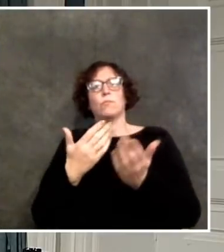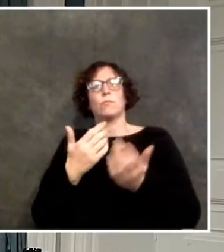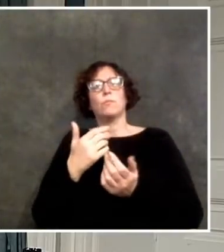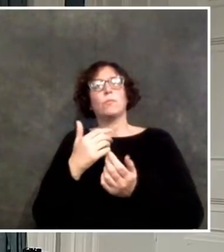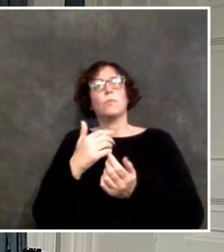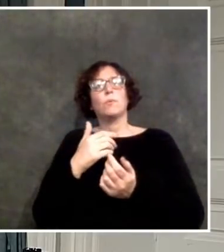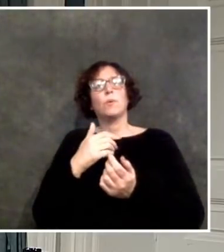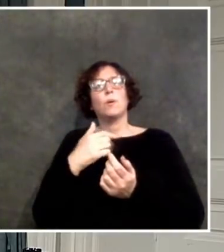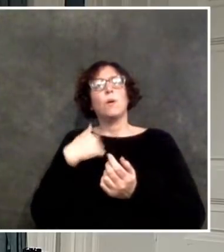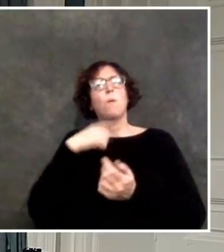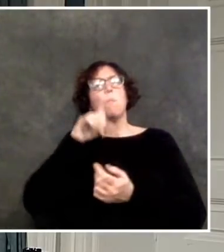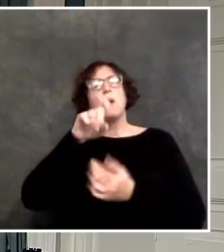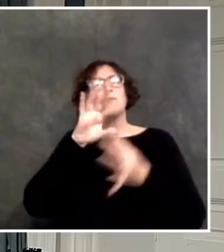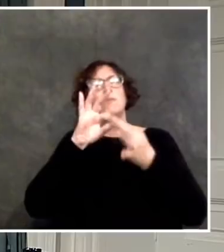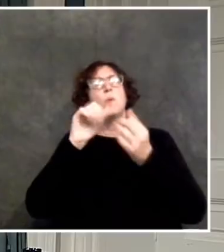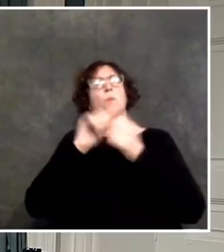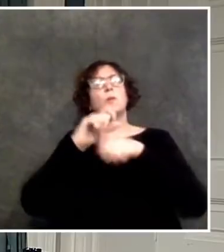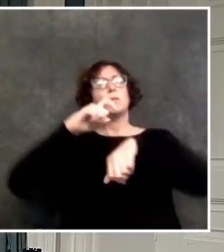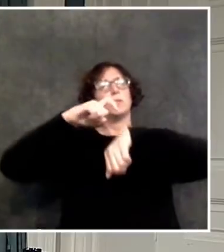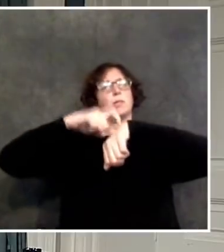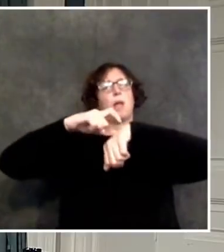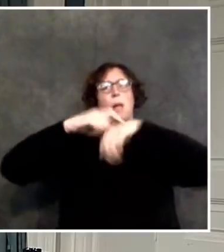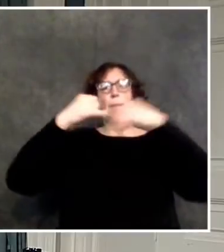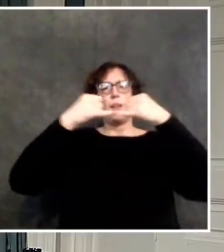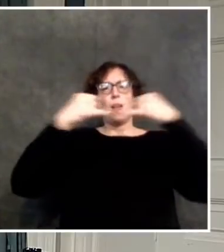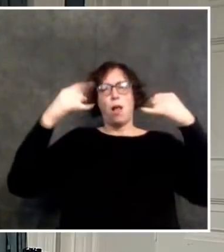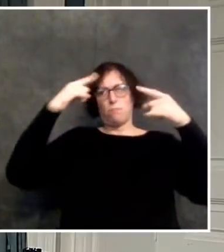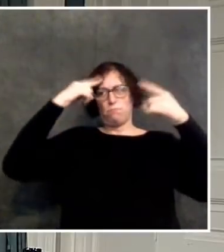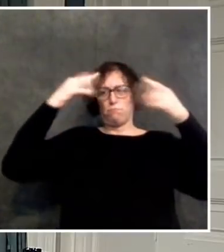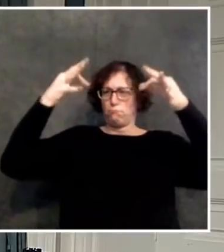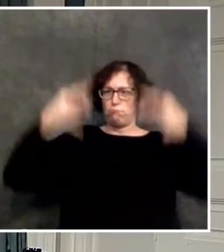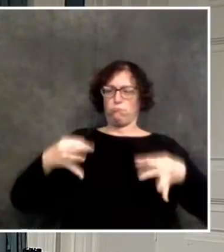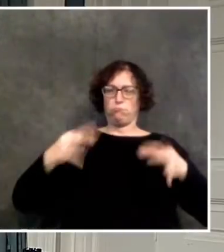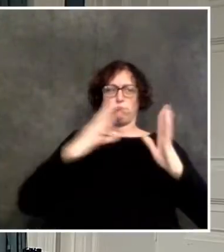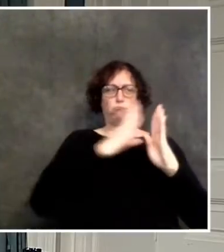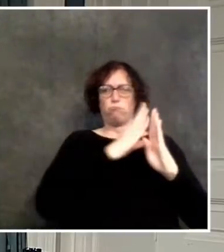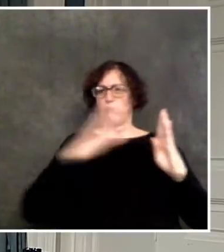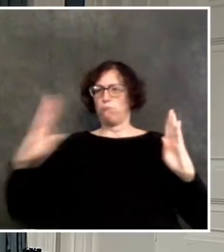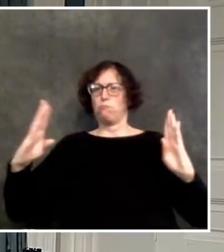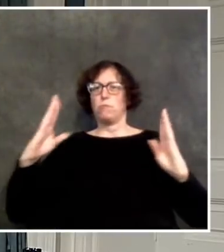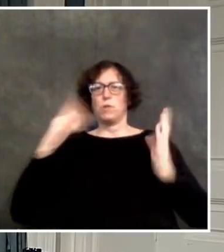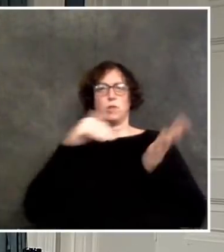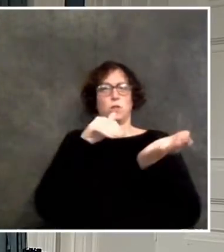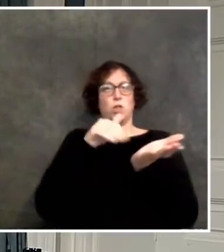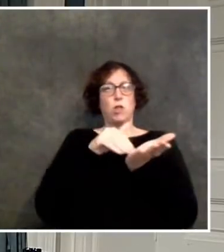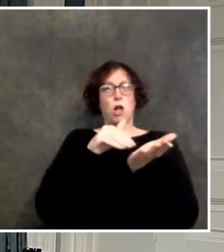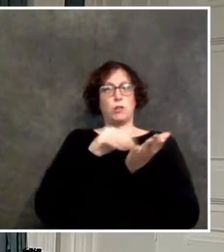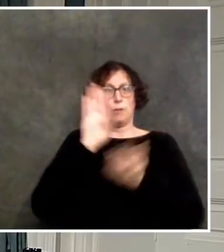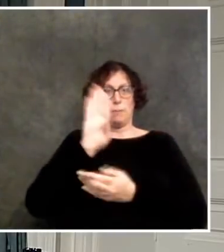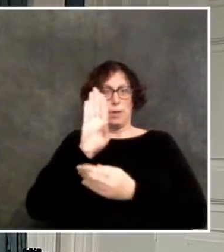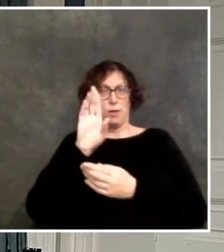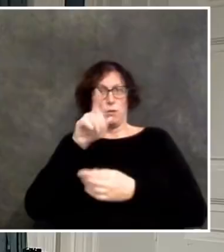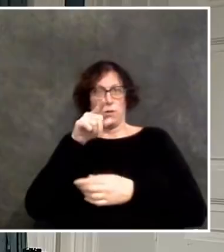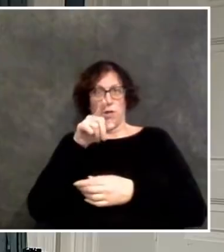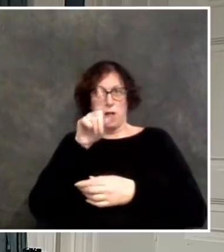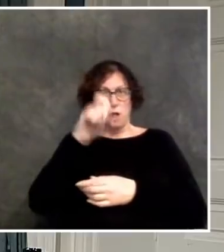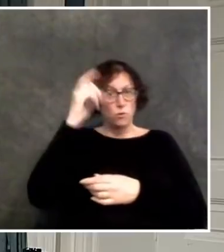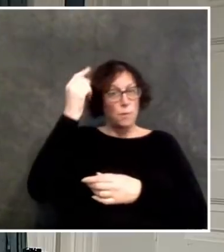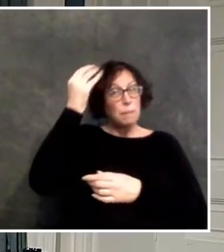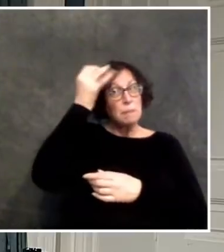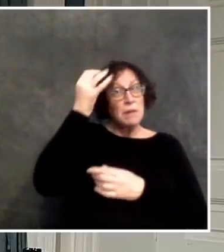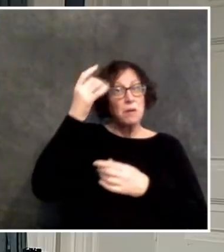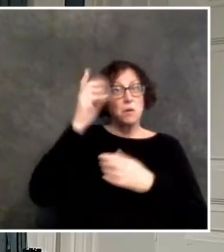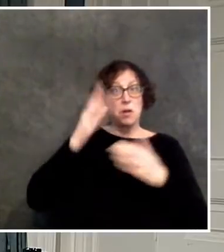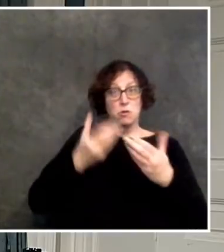in advance? Was there a time where you thought about issuing this guidance? And, how much of your guidance is related to